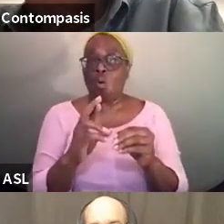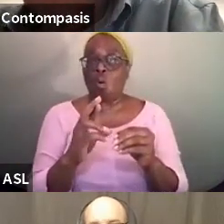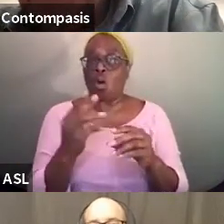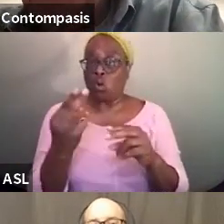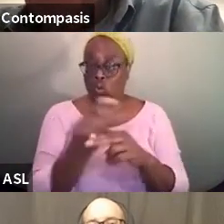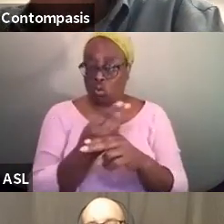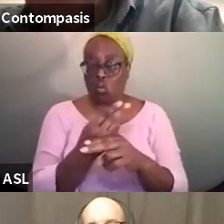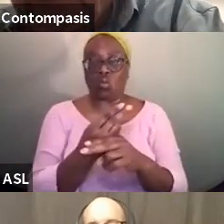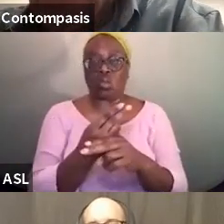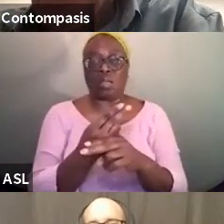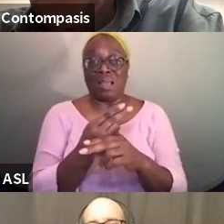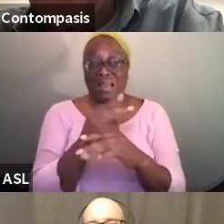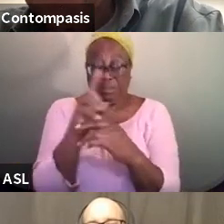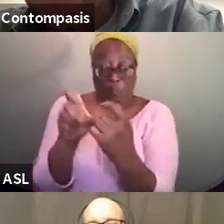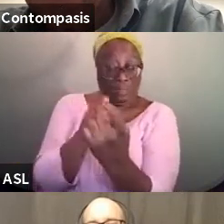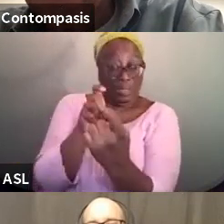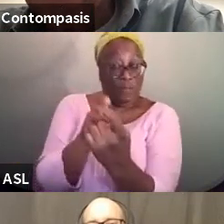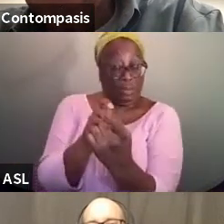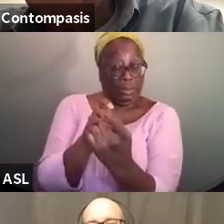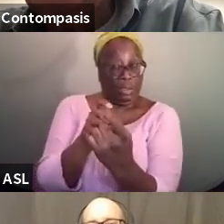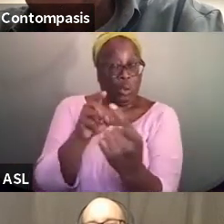absolute minimum threshold